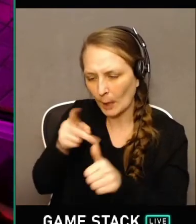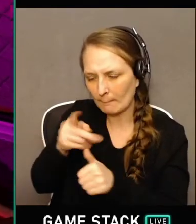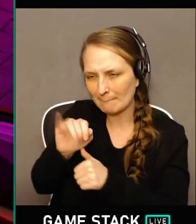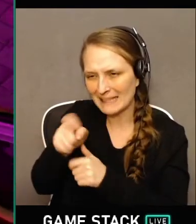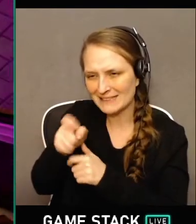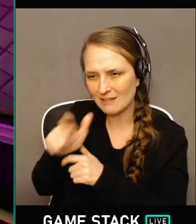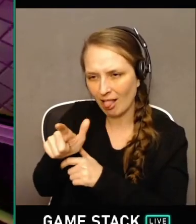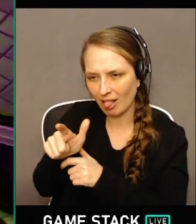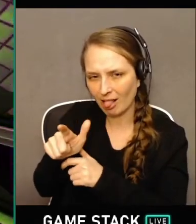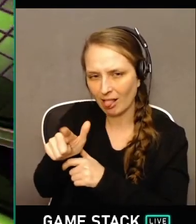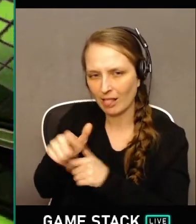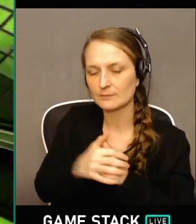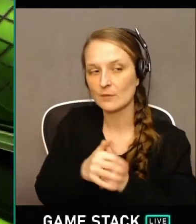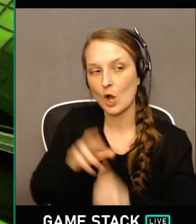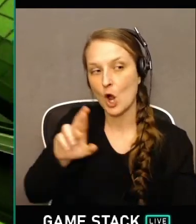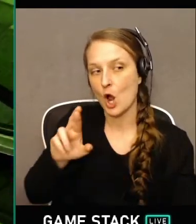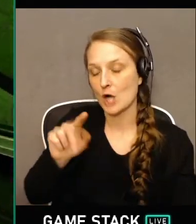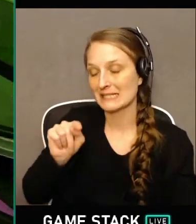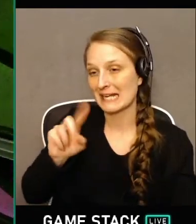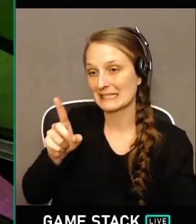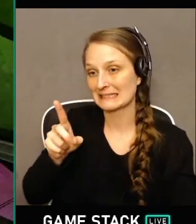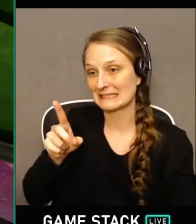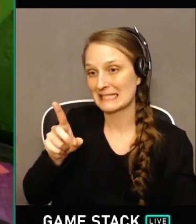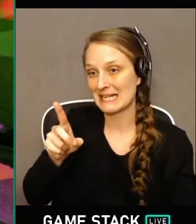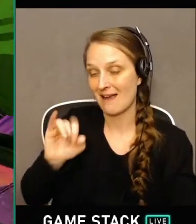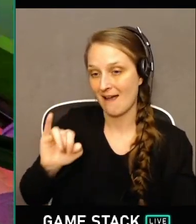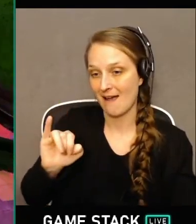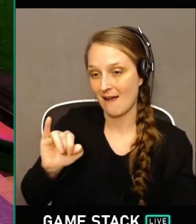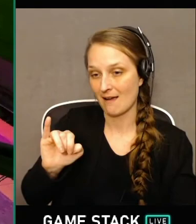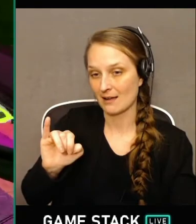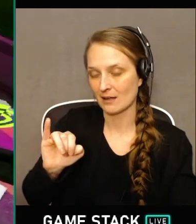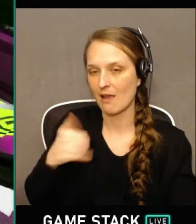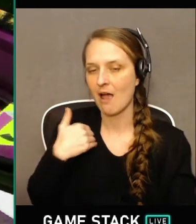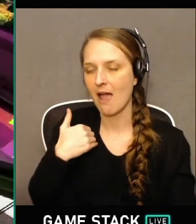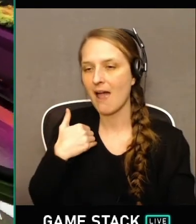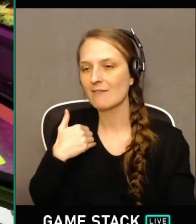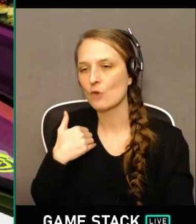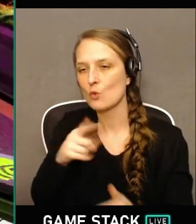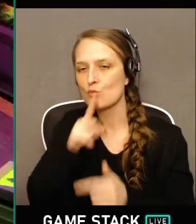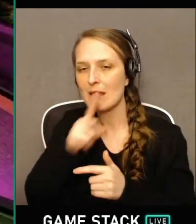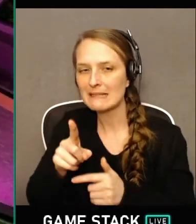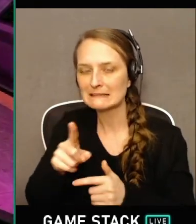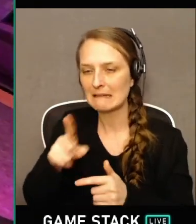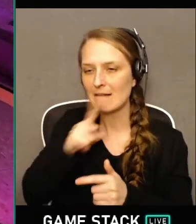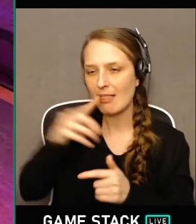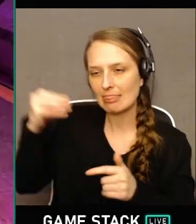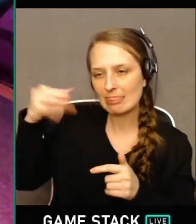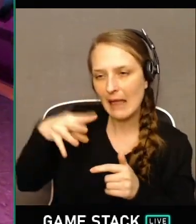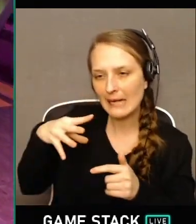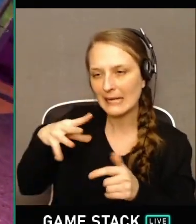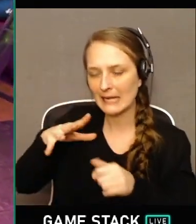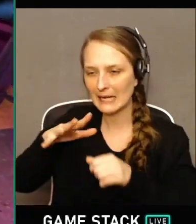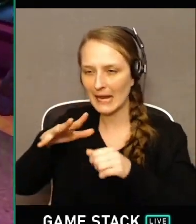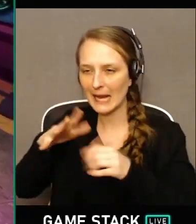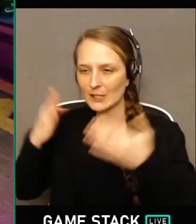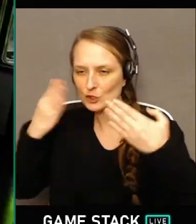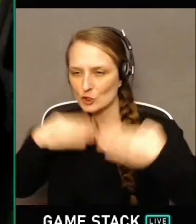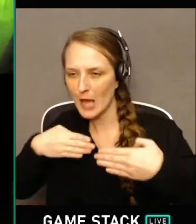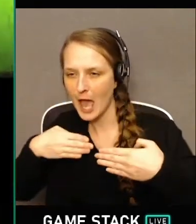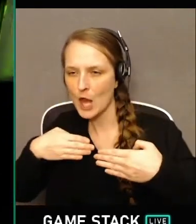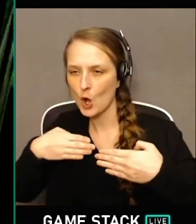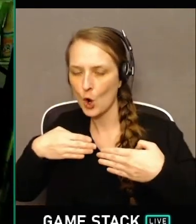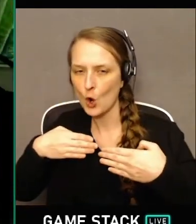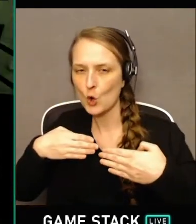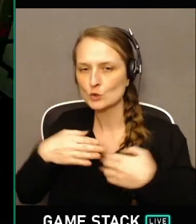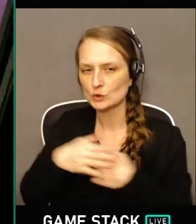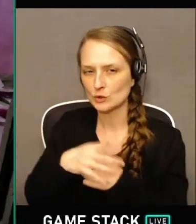RTX DI, short for RTX Direct Illumination, offers realistic lighting and shadows of dynamic scenes involving millions of lights, which, until